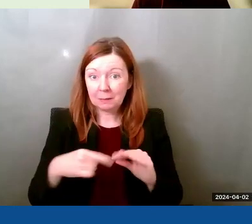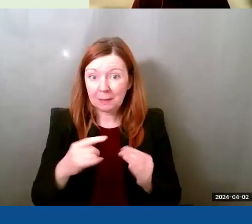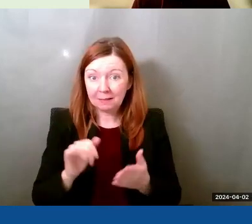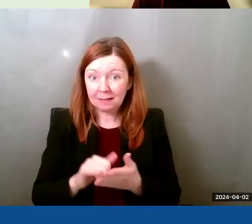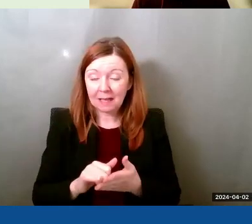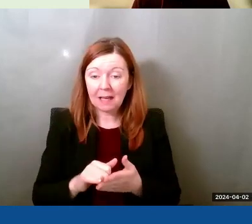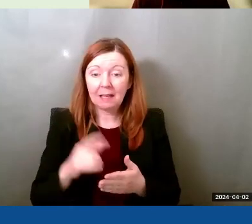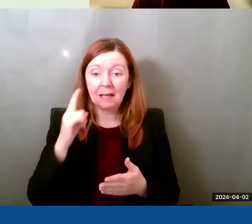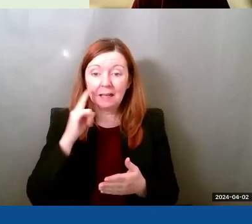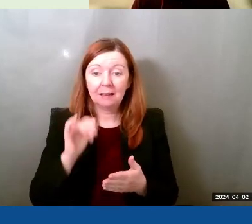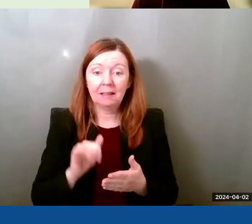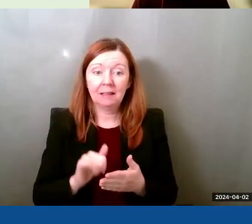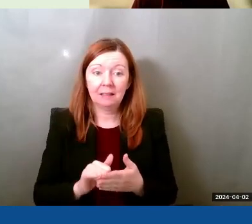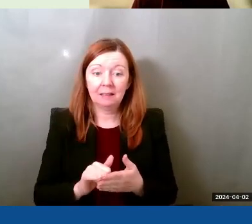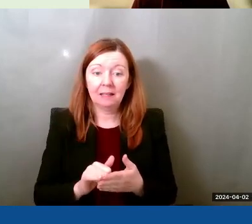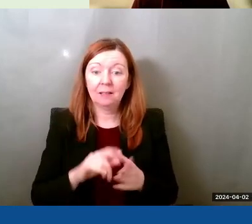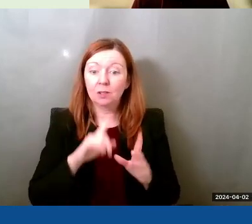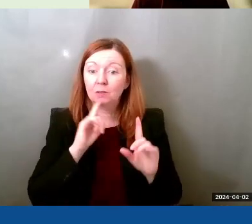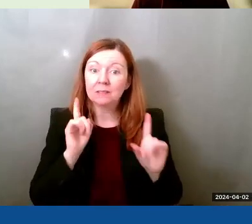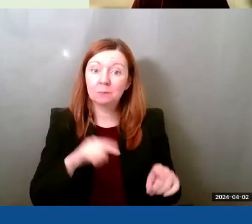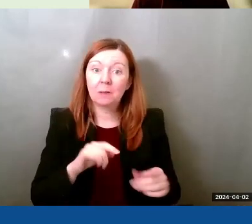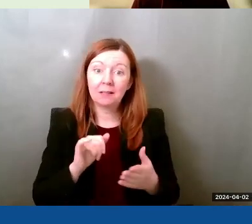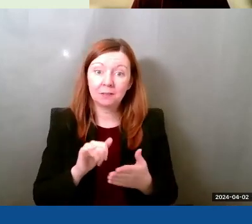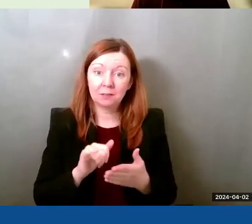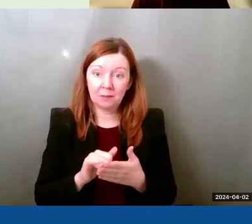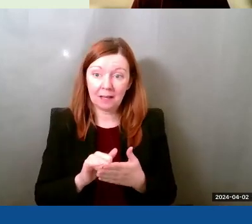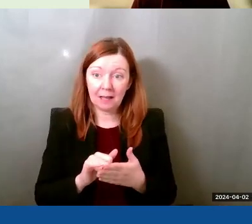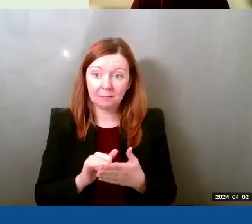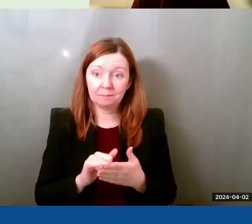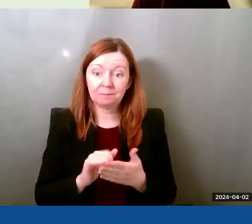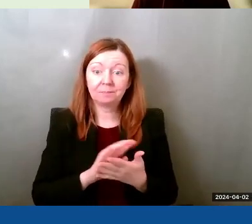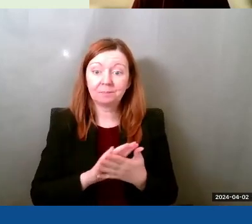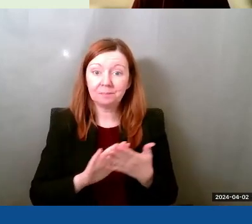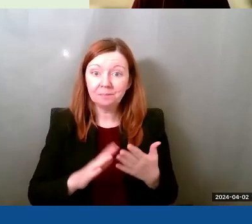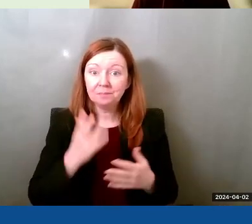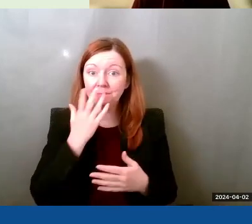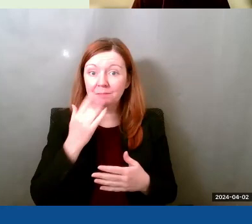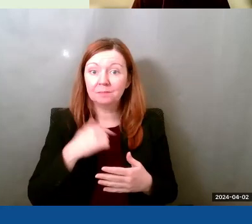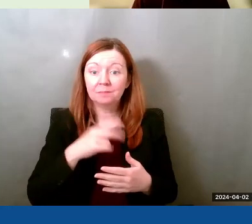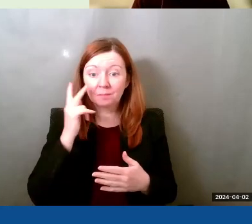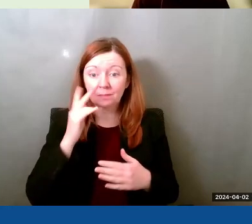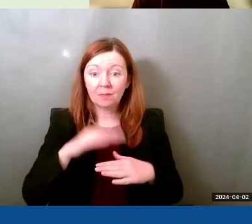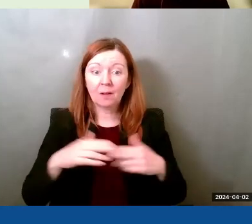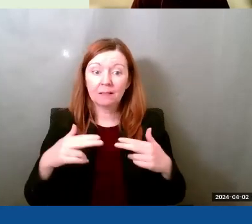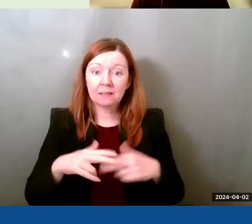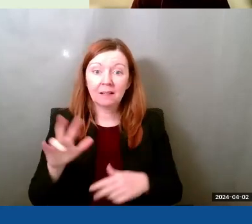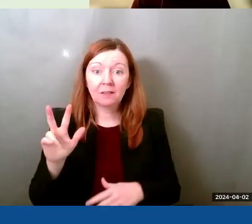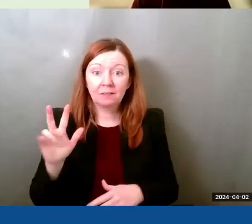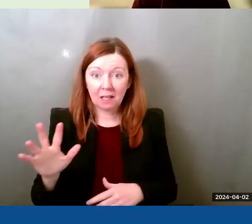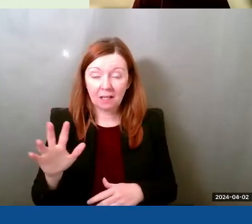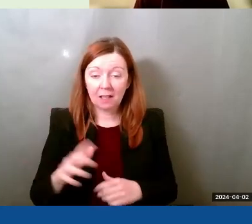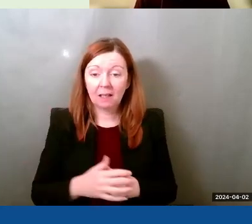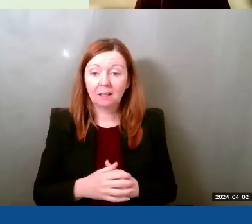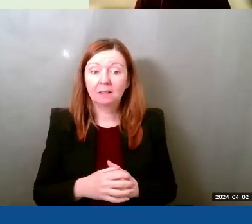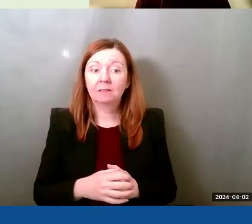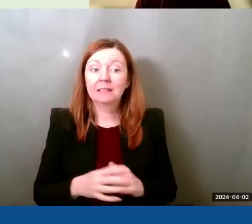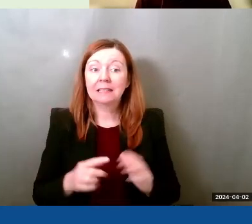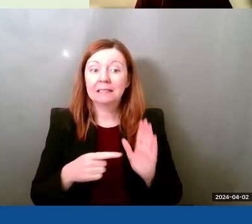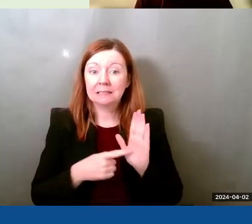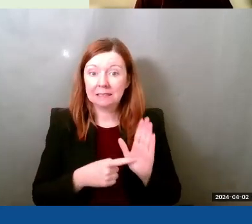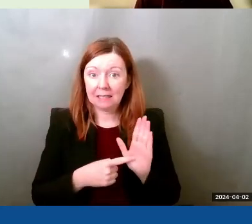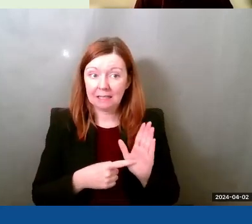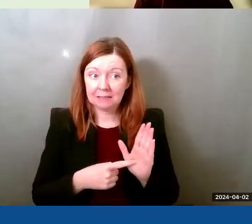think the response to that is that those colors that we see on slide 35